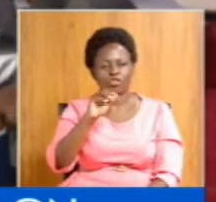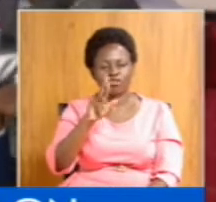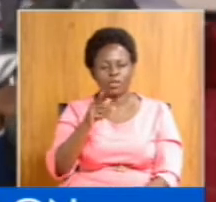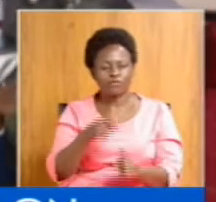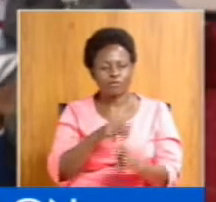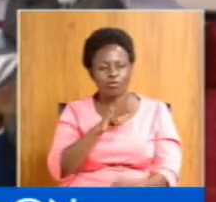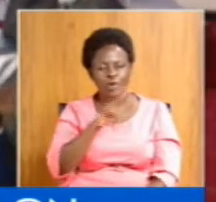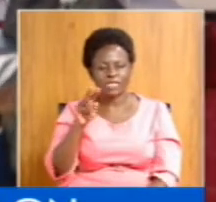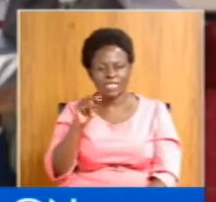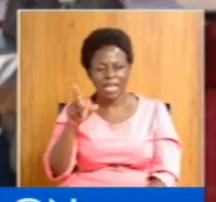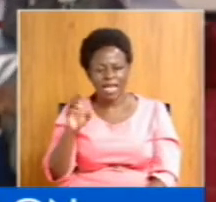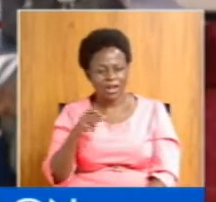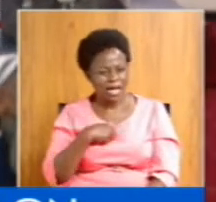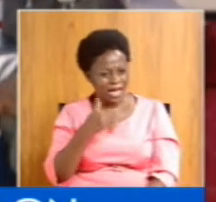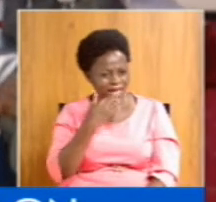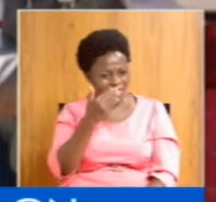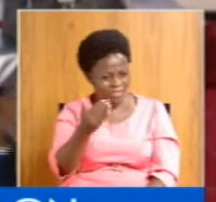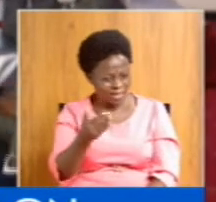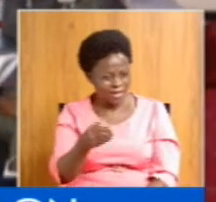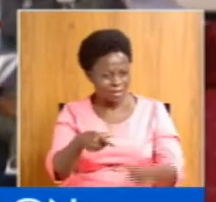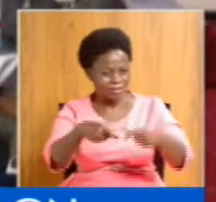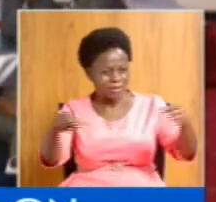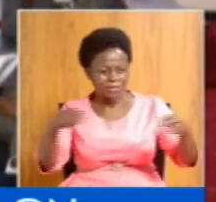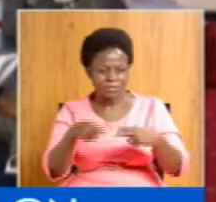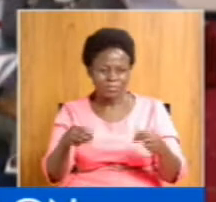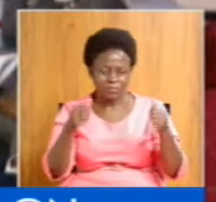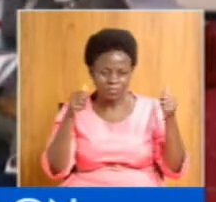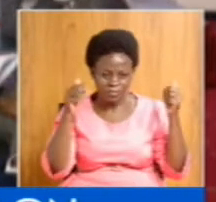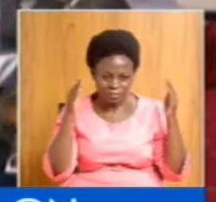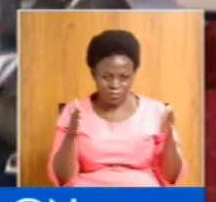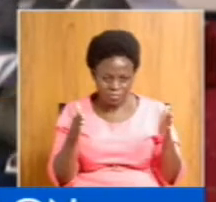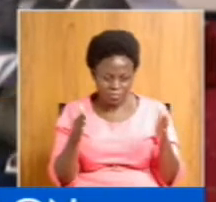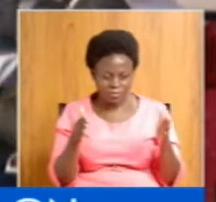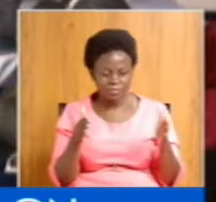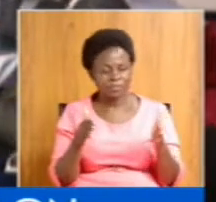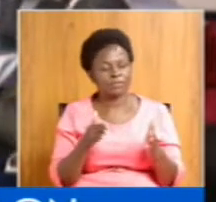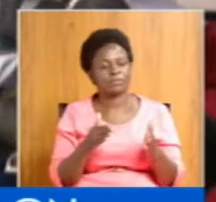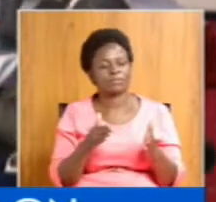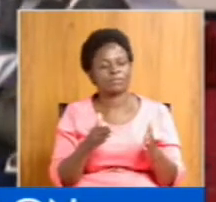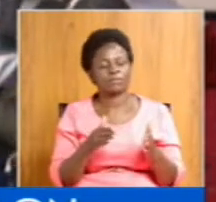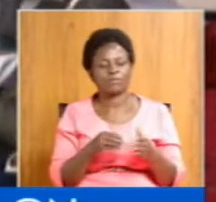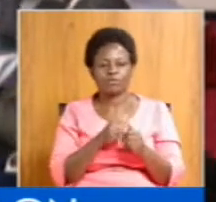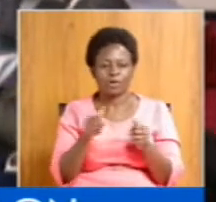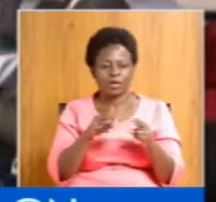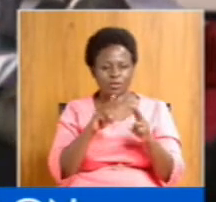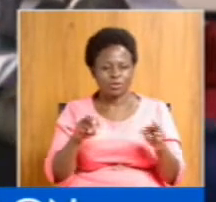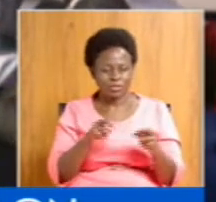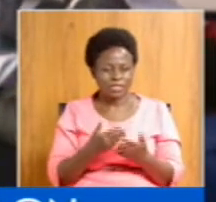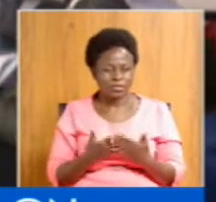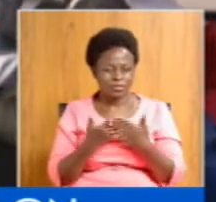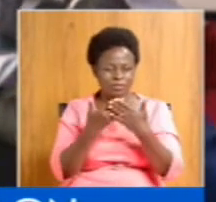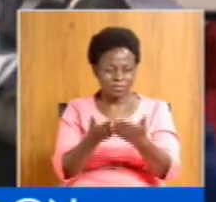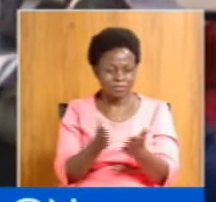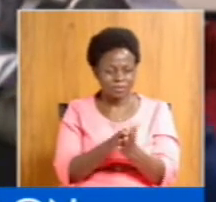West Nile I thank the panelists very much for well-researched presentations